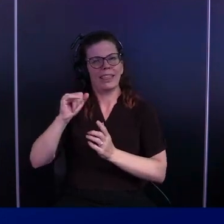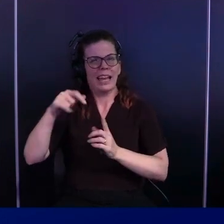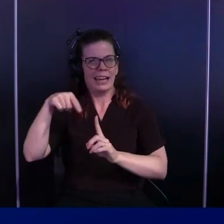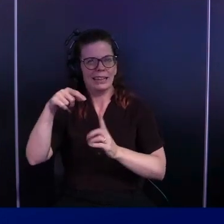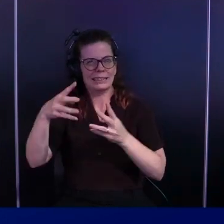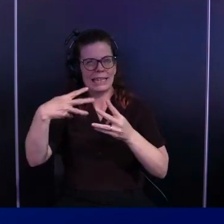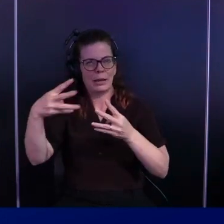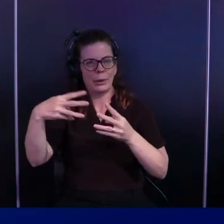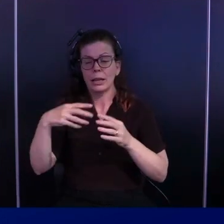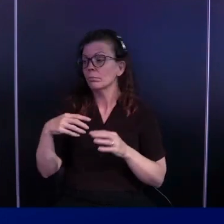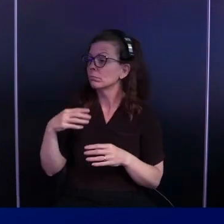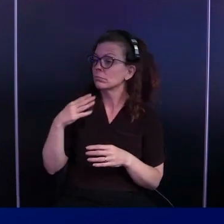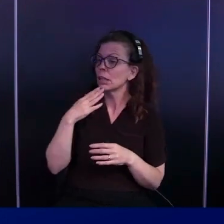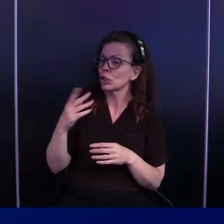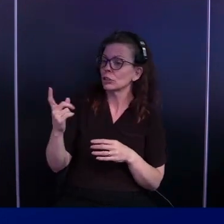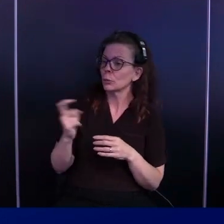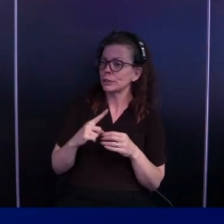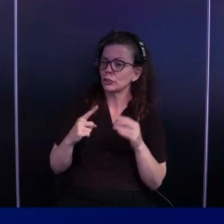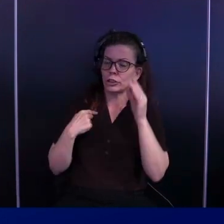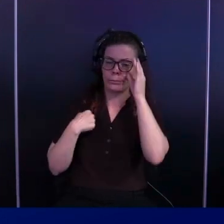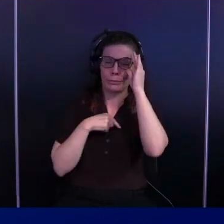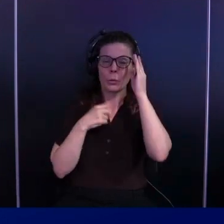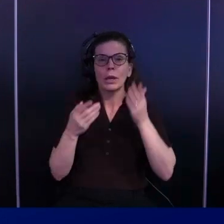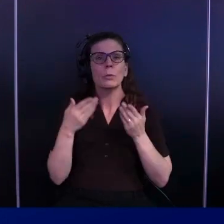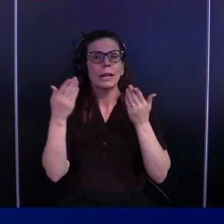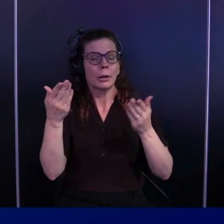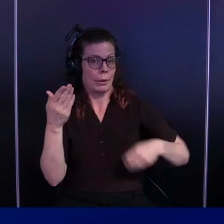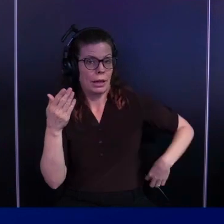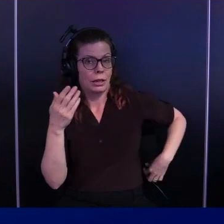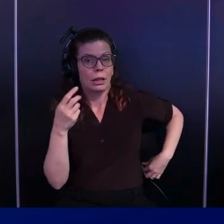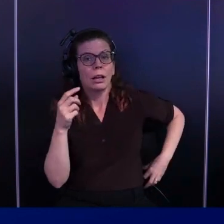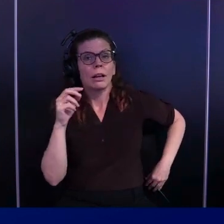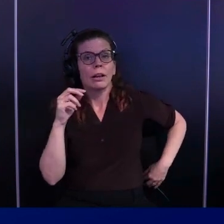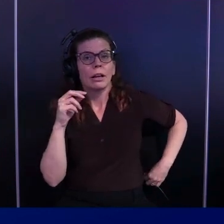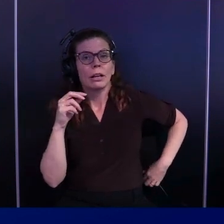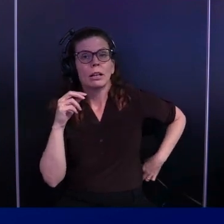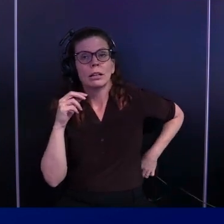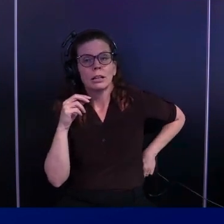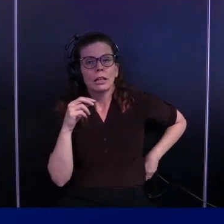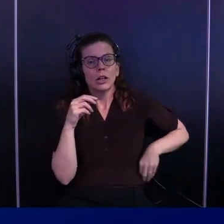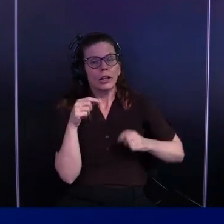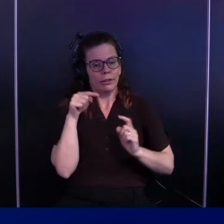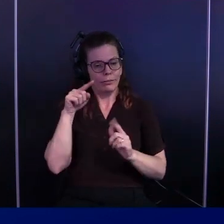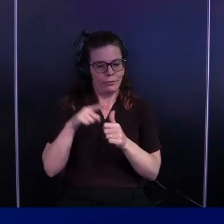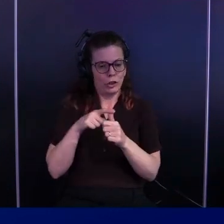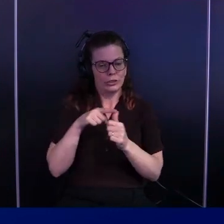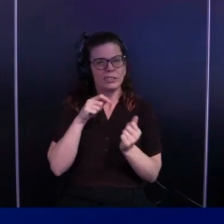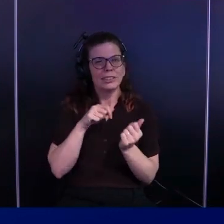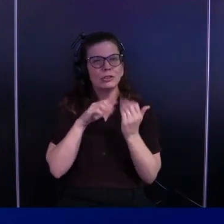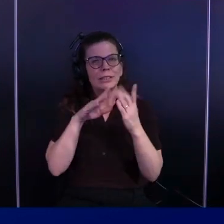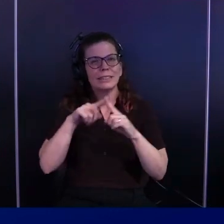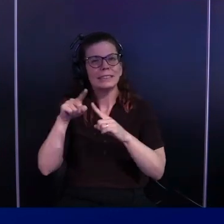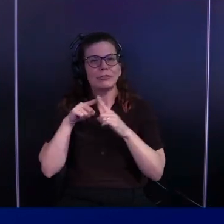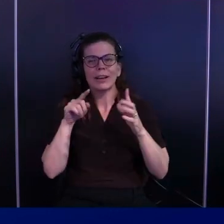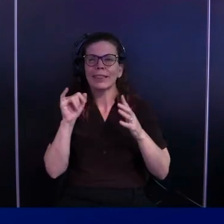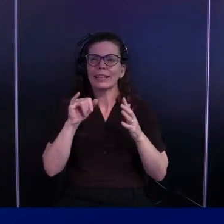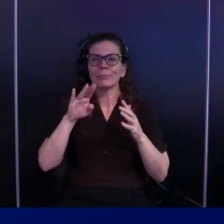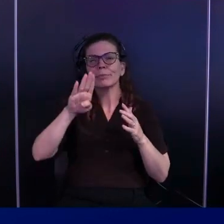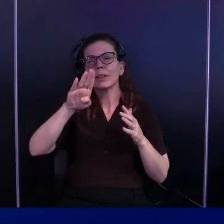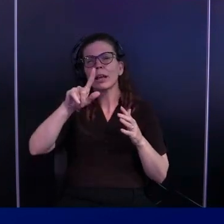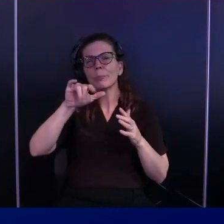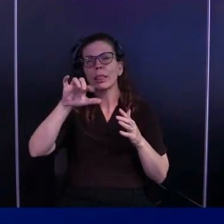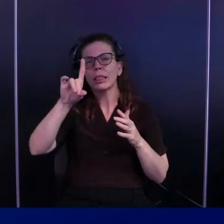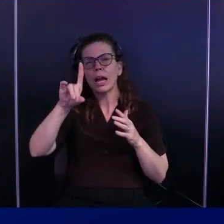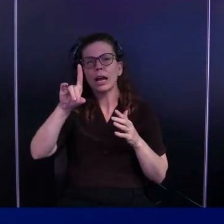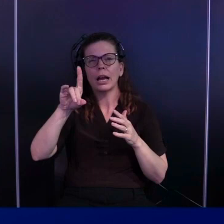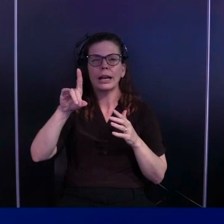that's a good question. What we recommend is, first of all, looking at this for addressing all these kind of blind spots, if you would, or all